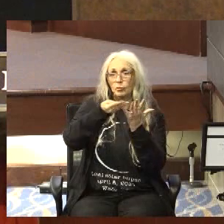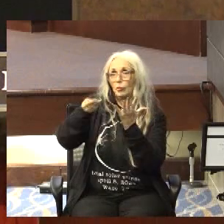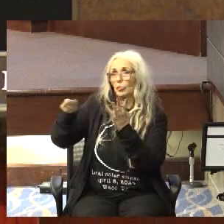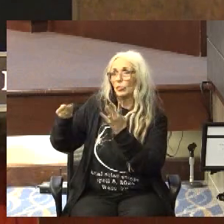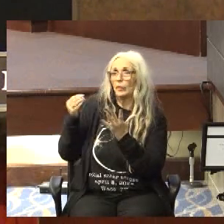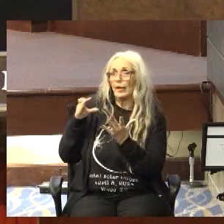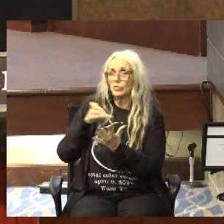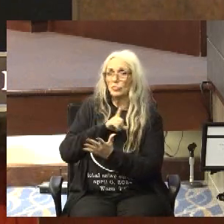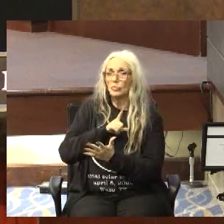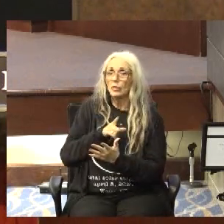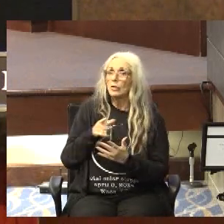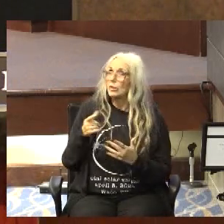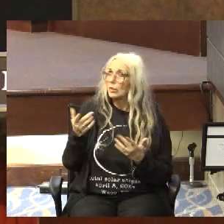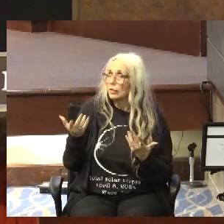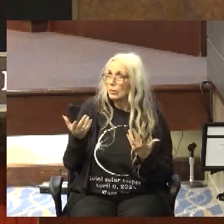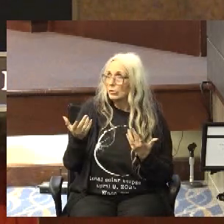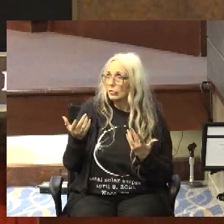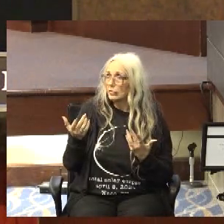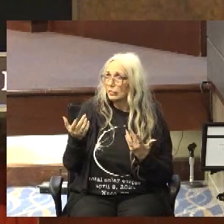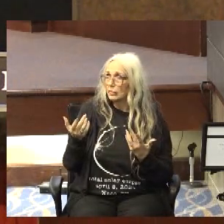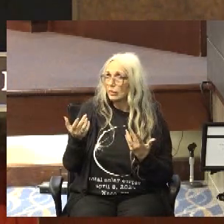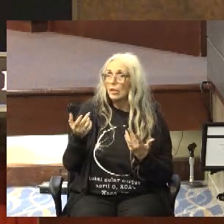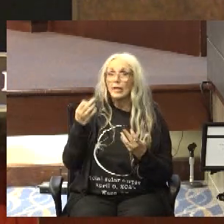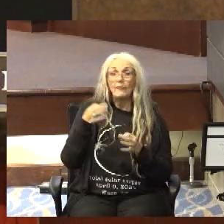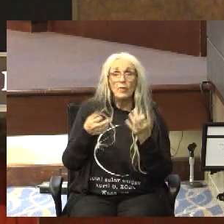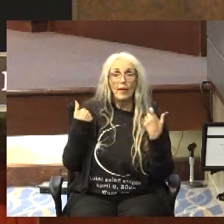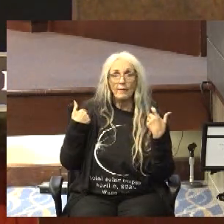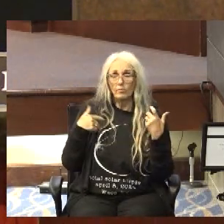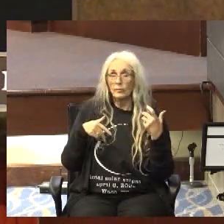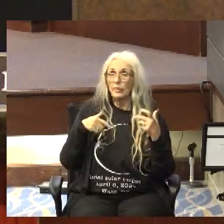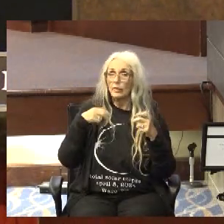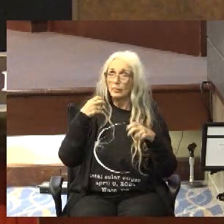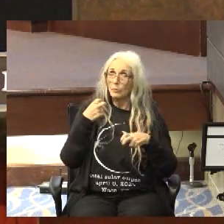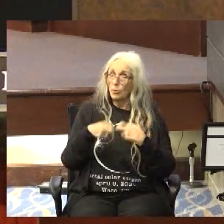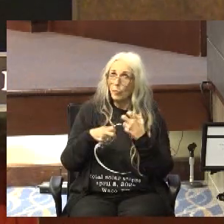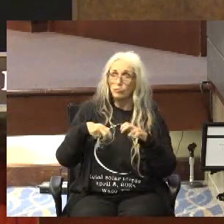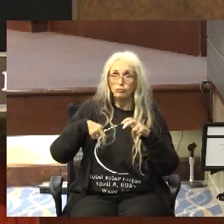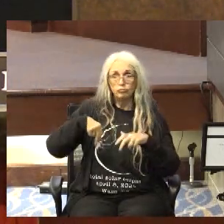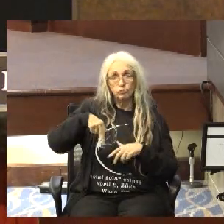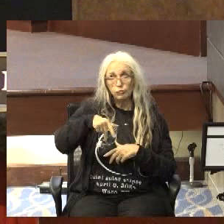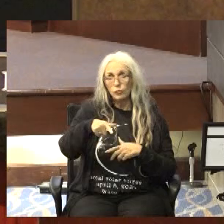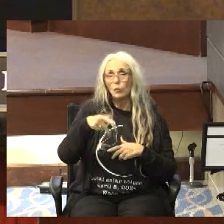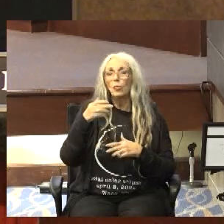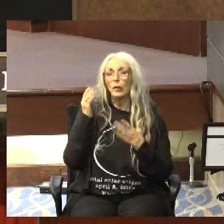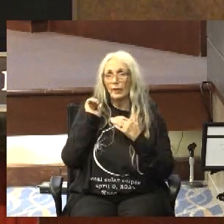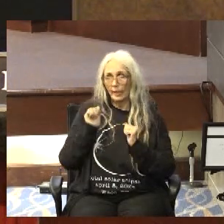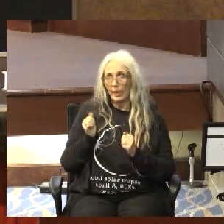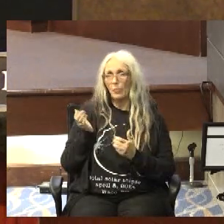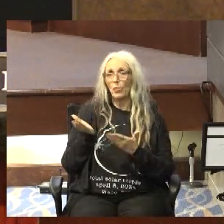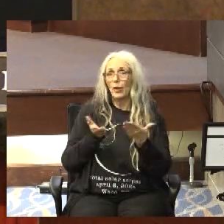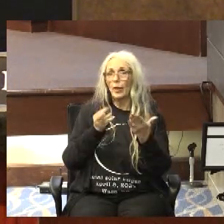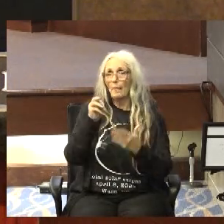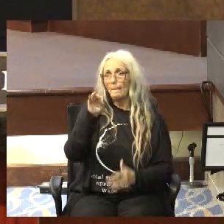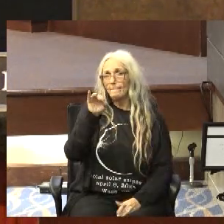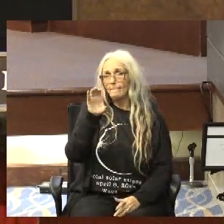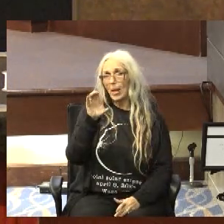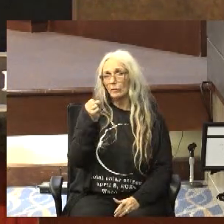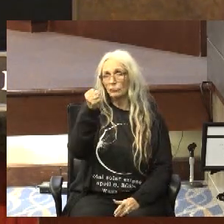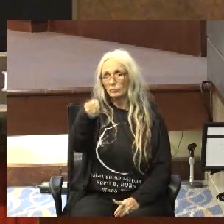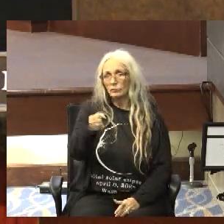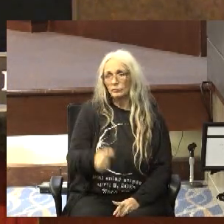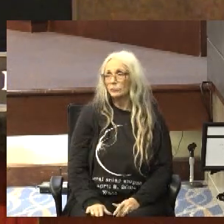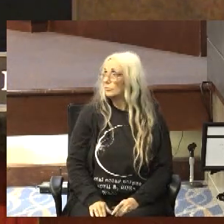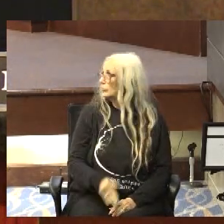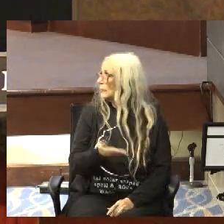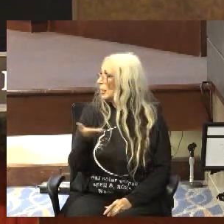If you're unable to approach the podium due to physical limitations, a microphone is available to be brought to you. Is there anyone present who would like to speak on a work